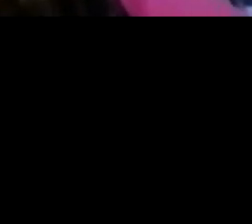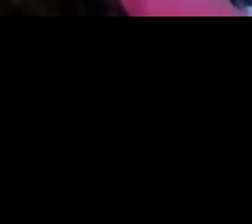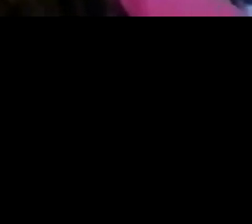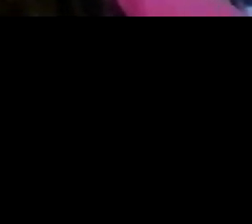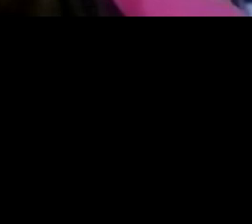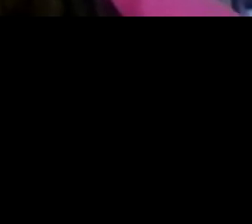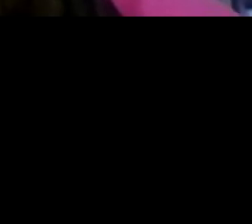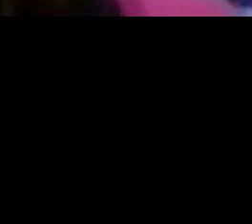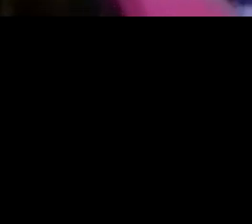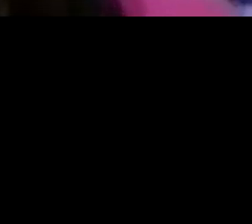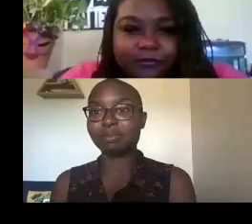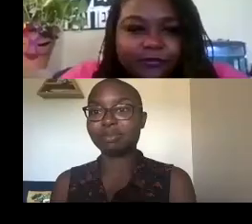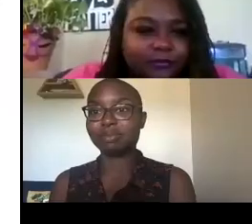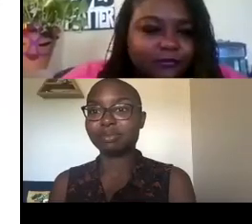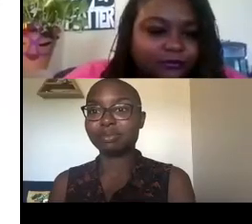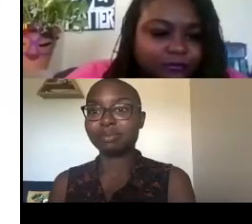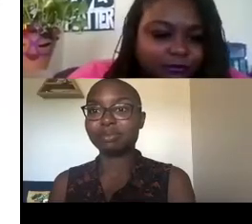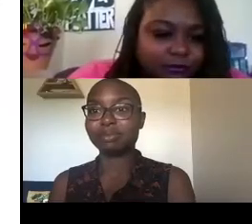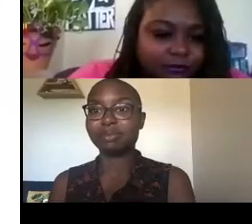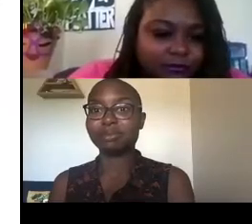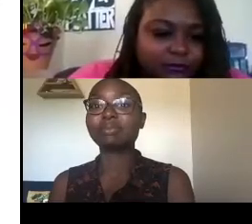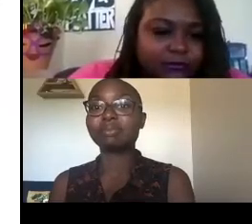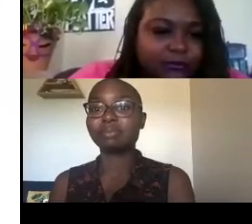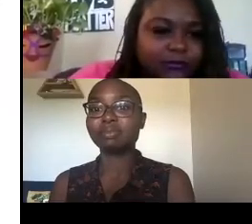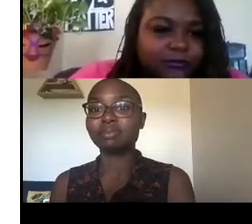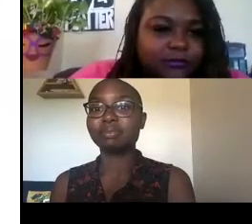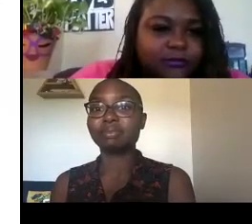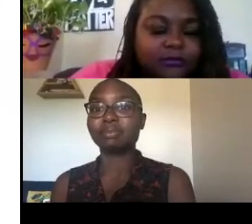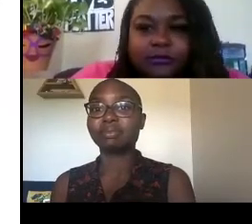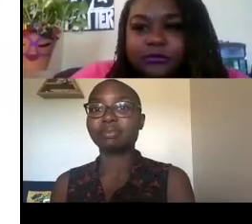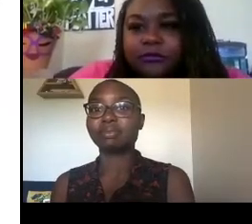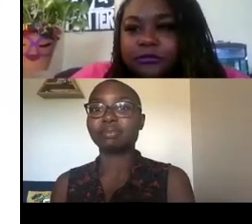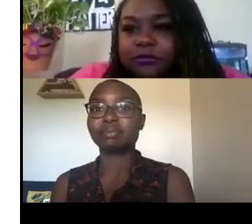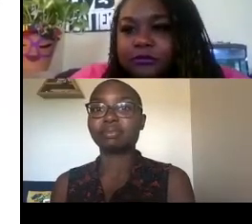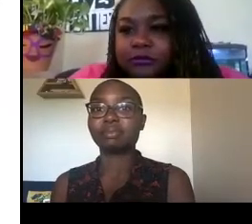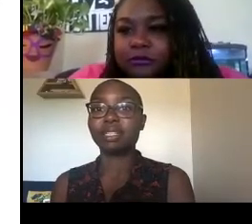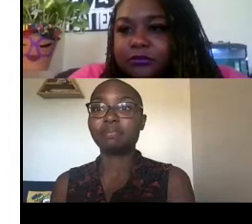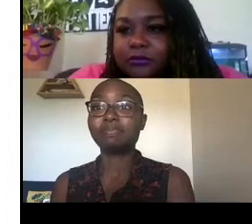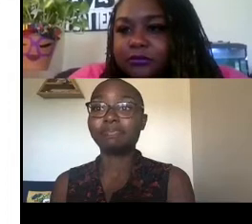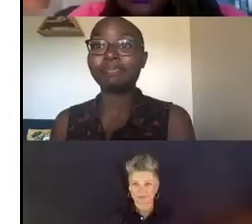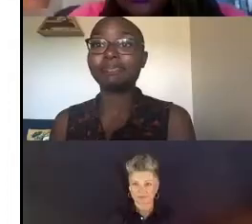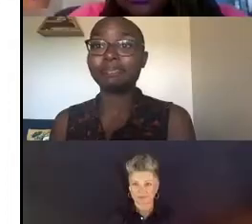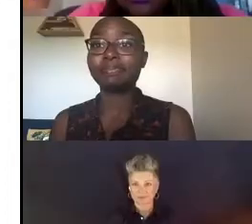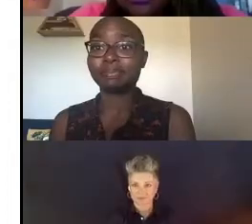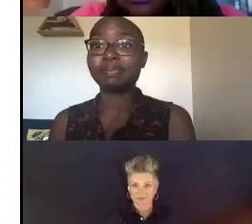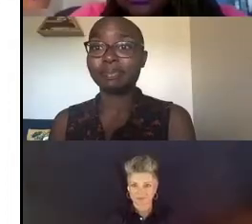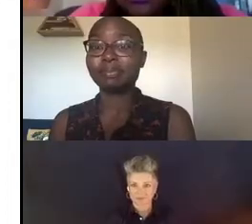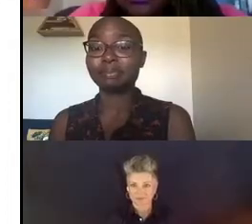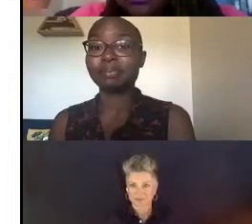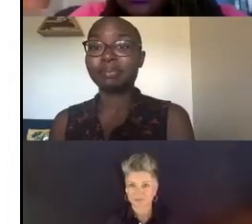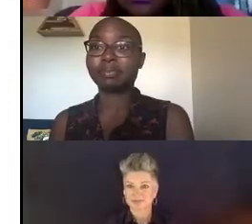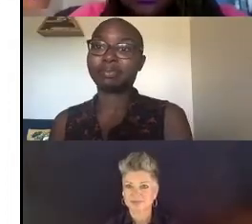up. That was dope. And I'll start with introductions. Are y'all good? Mm-hmm. Yes.